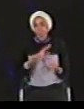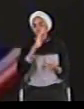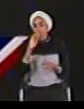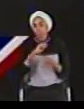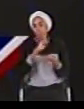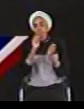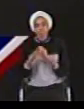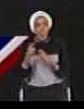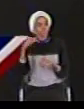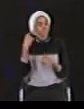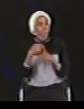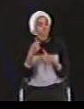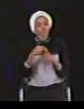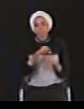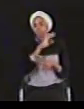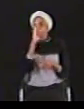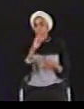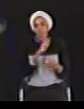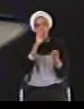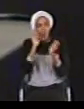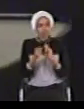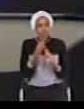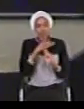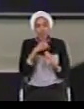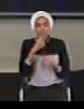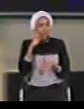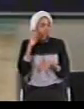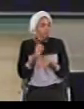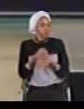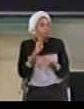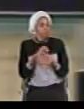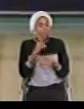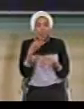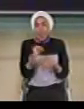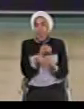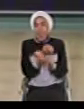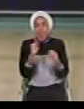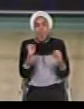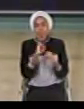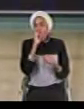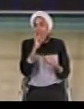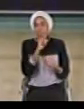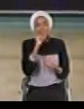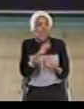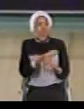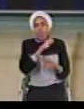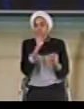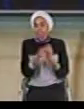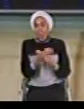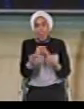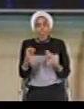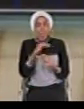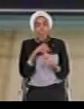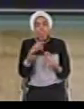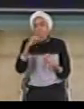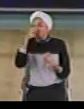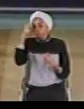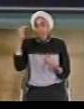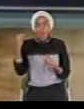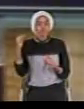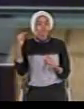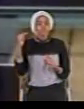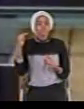His word is unchanging. And the message of salvation is unchanging. And